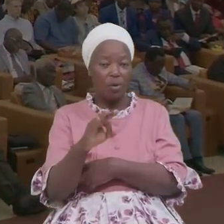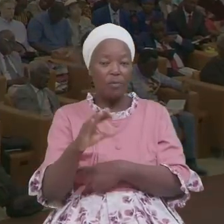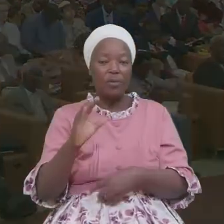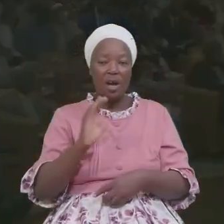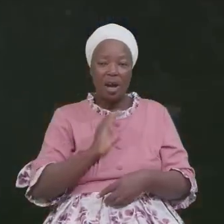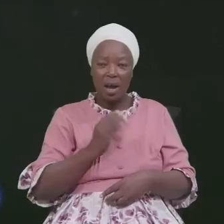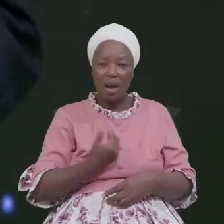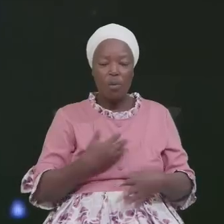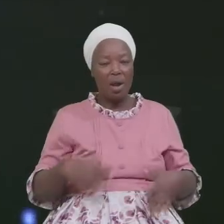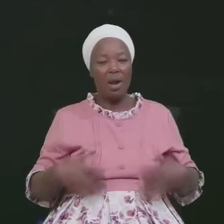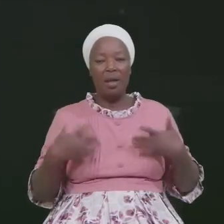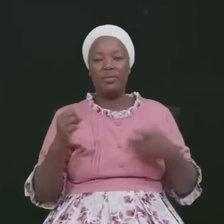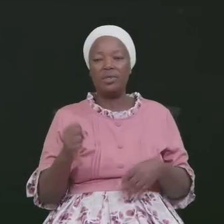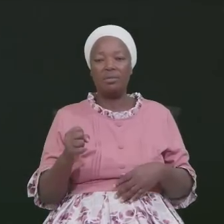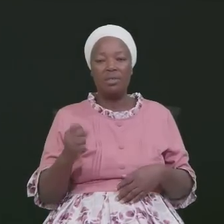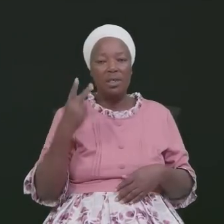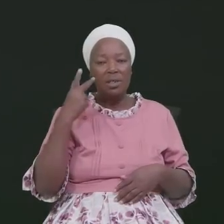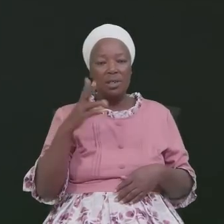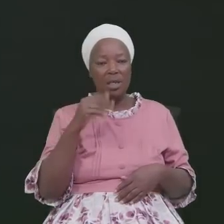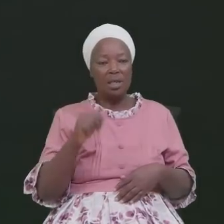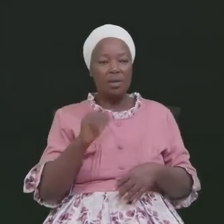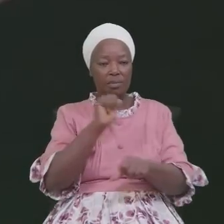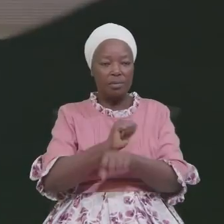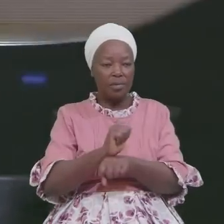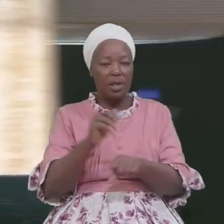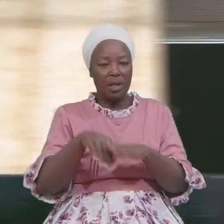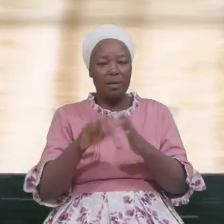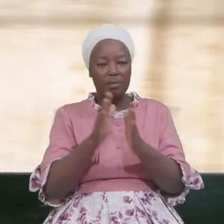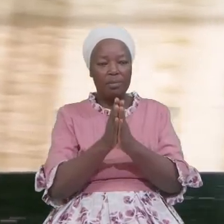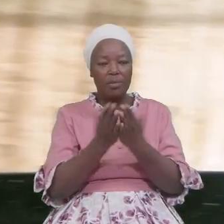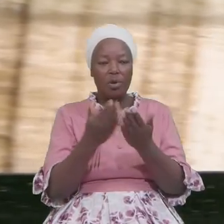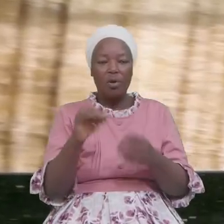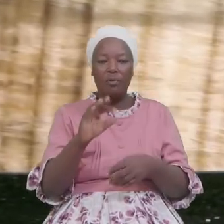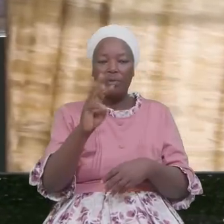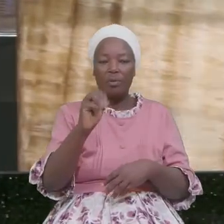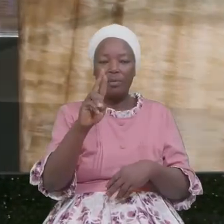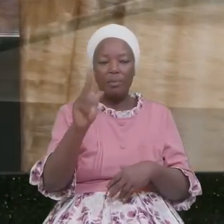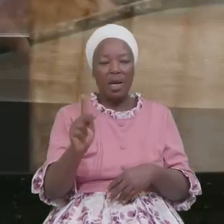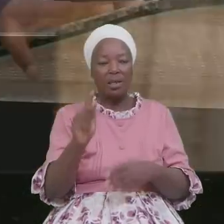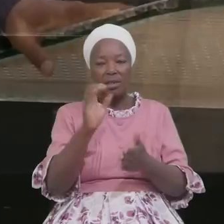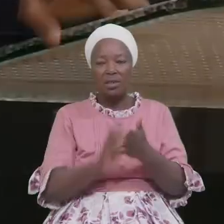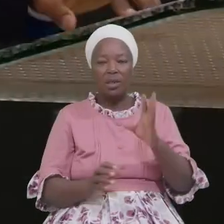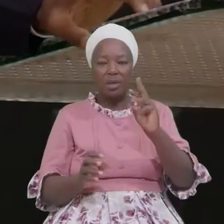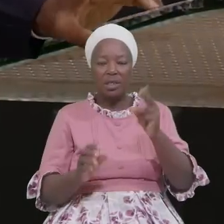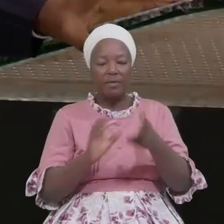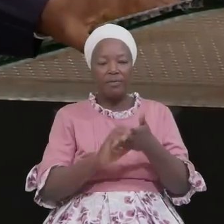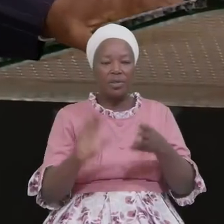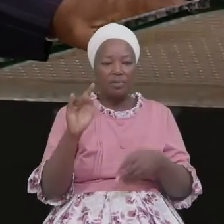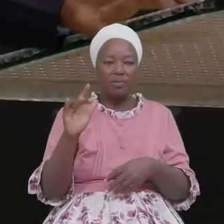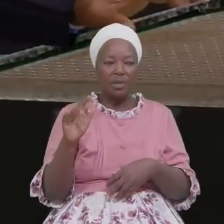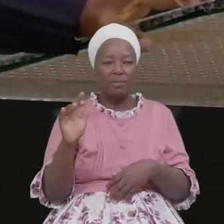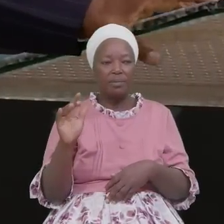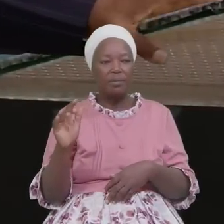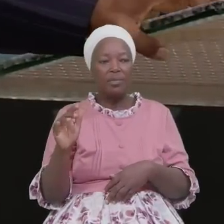our lives. Look at the commission in Mark chapter 16. And I'm reading from verse 15. He